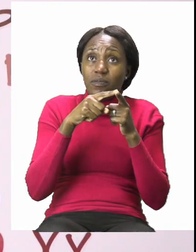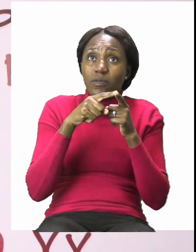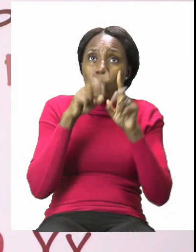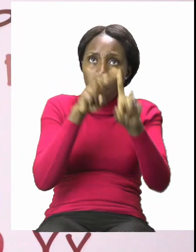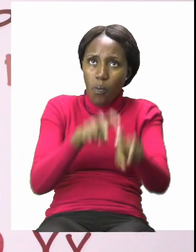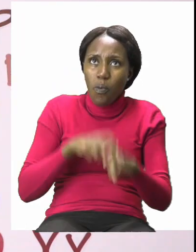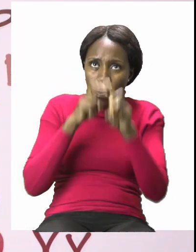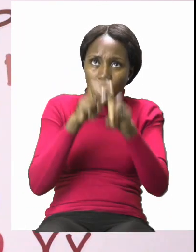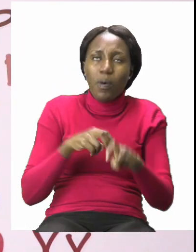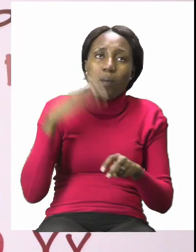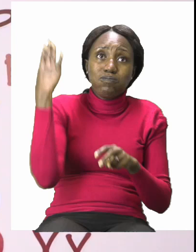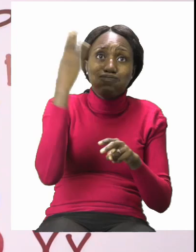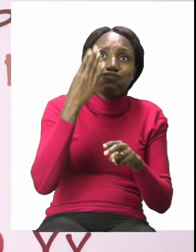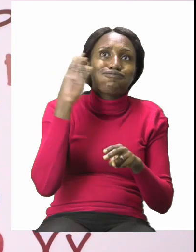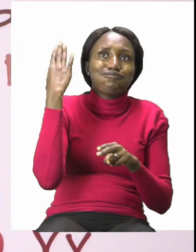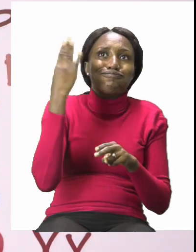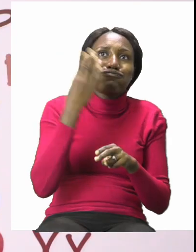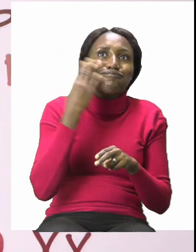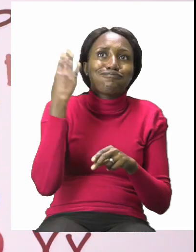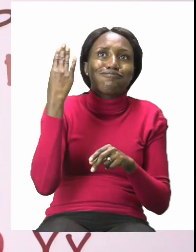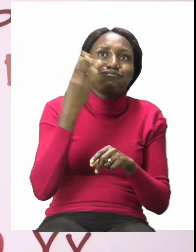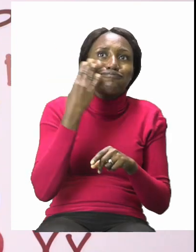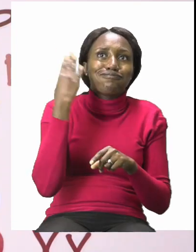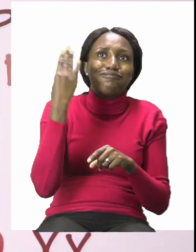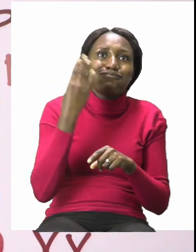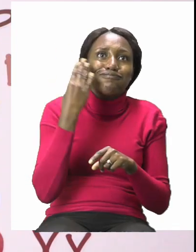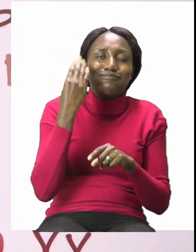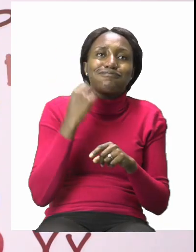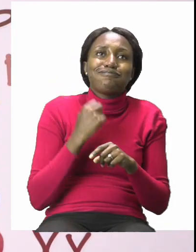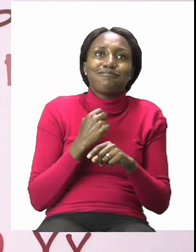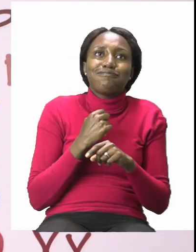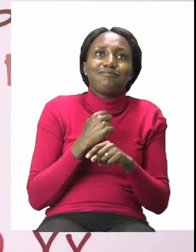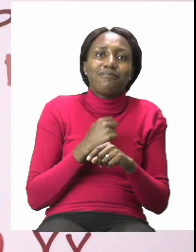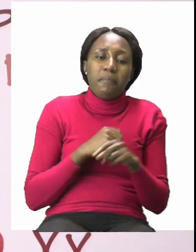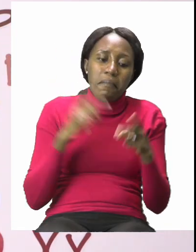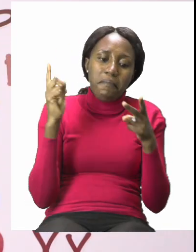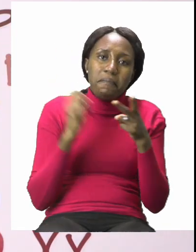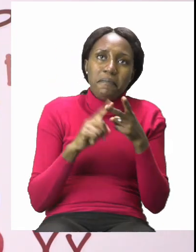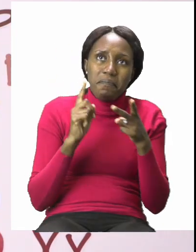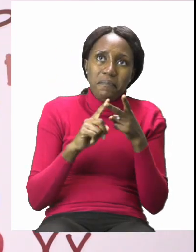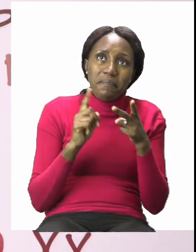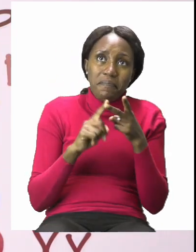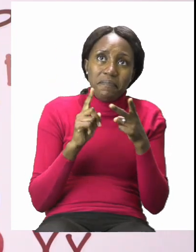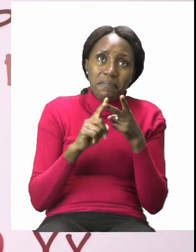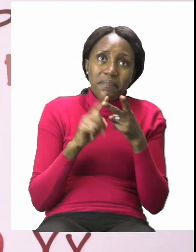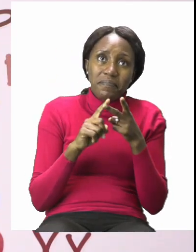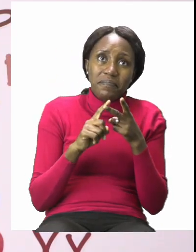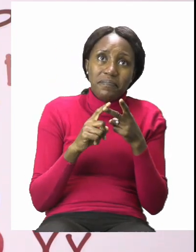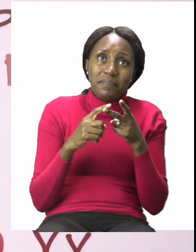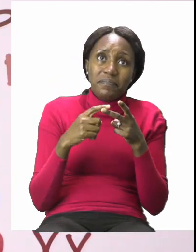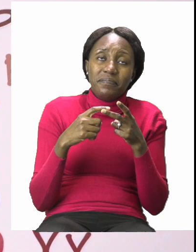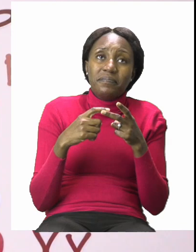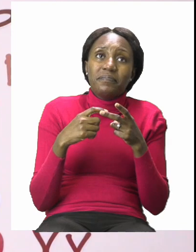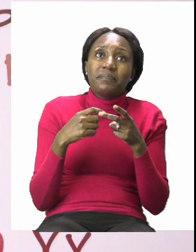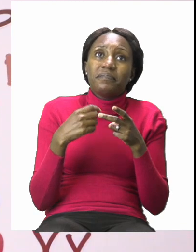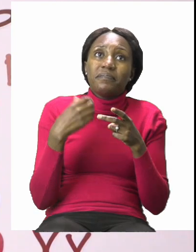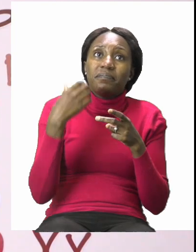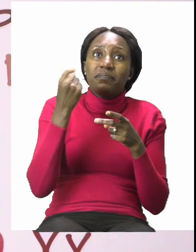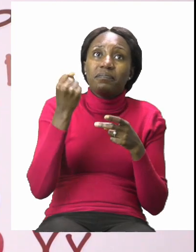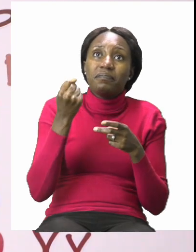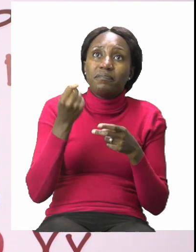blue. So this is the color blue. The next friend, the one that is holding